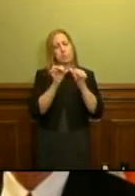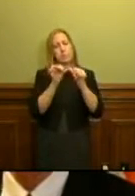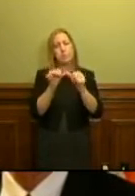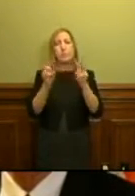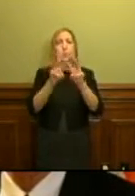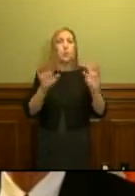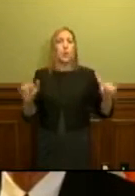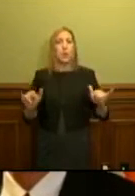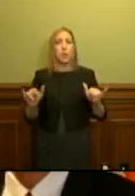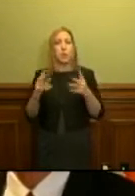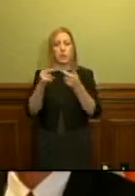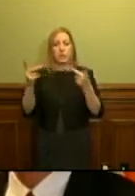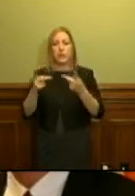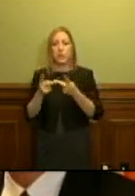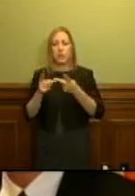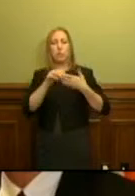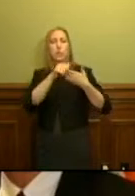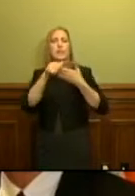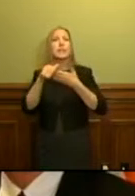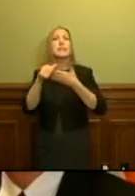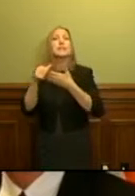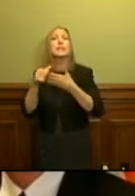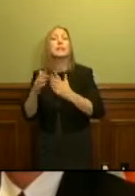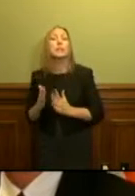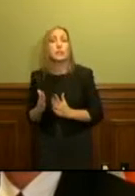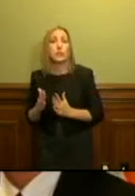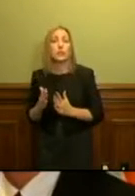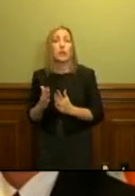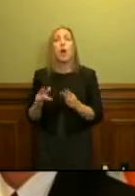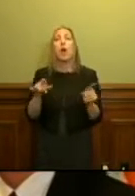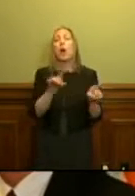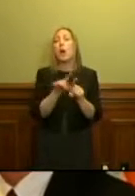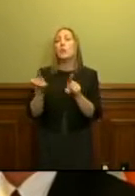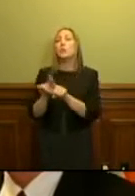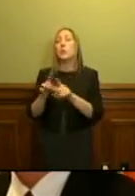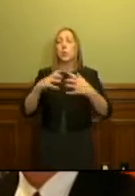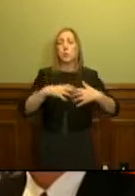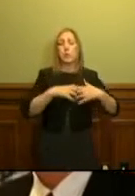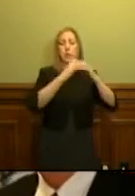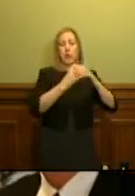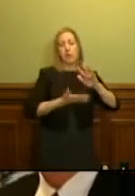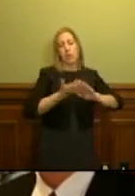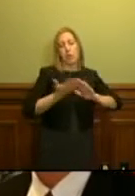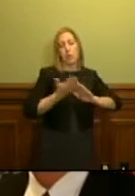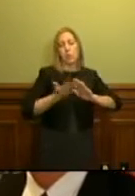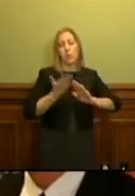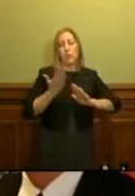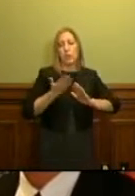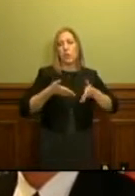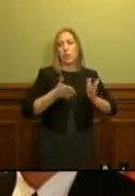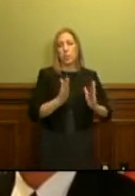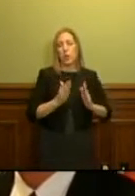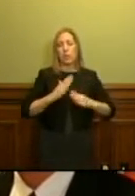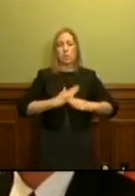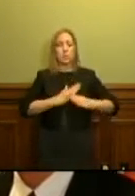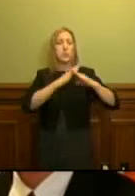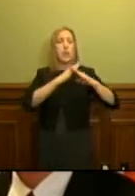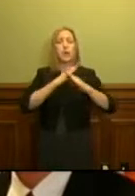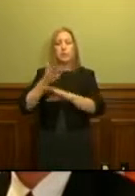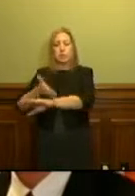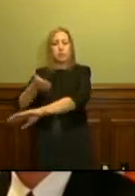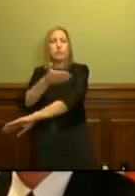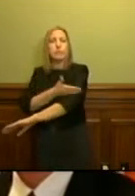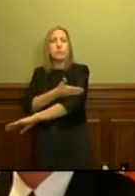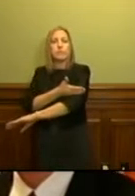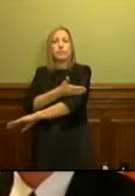a leader in energy. It will also be built and operated in a manner that supports our commitment to protecting and enhancing